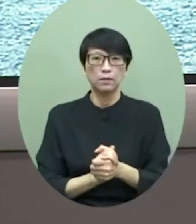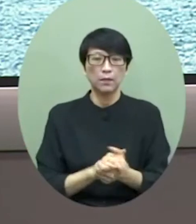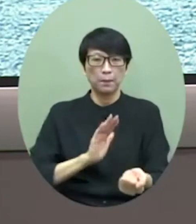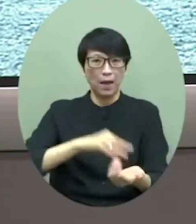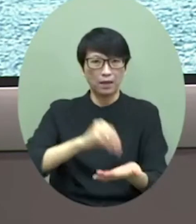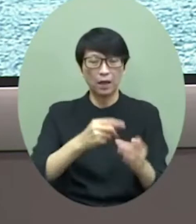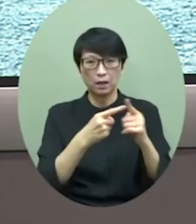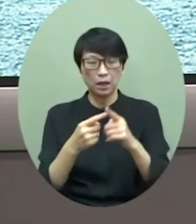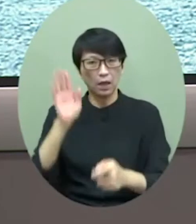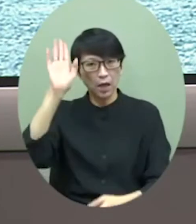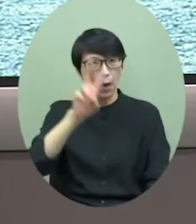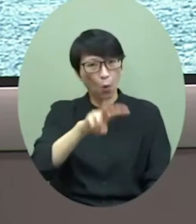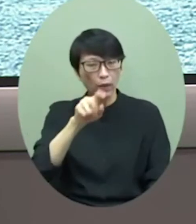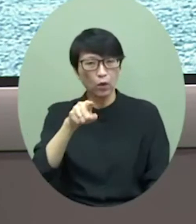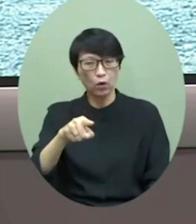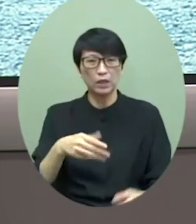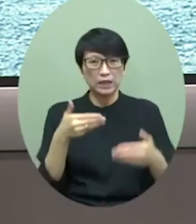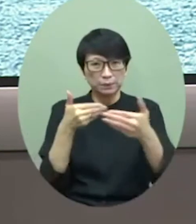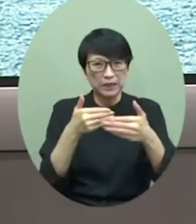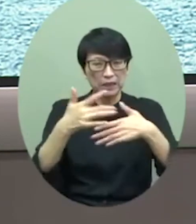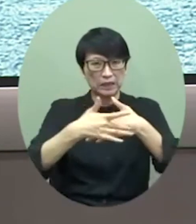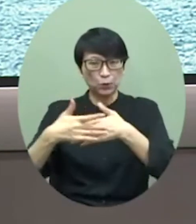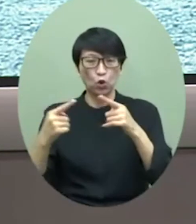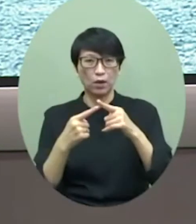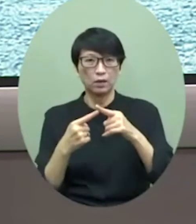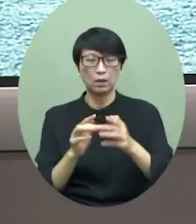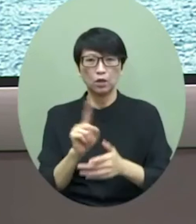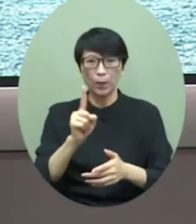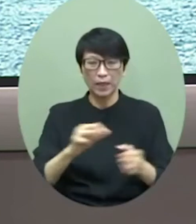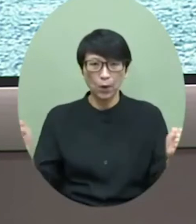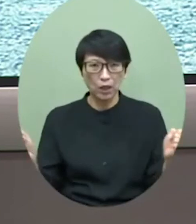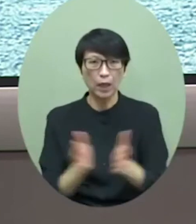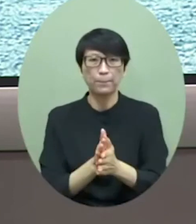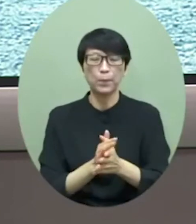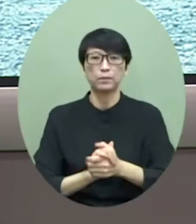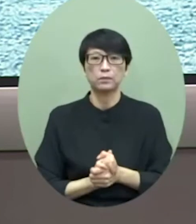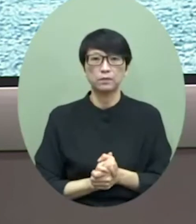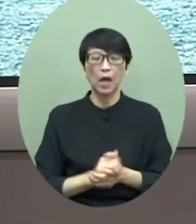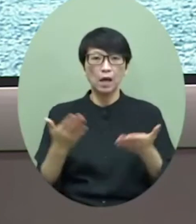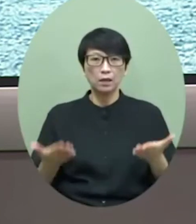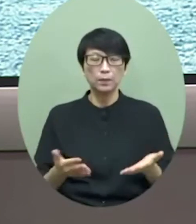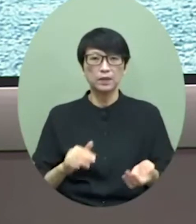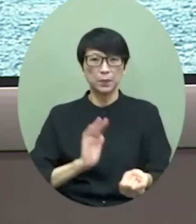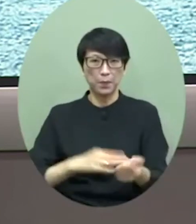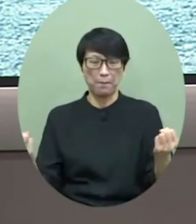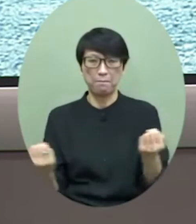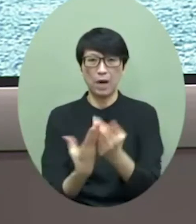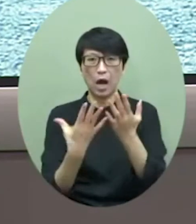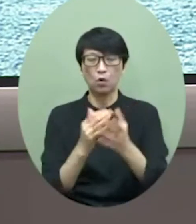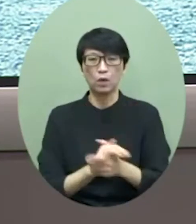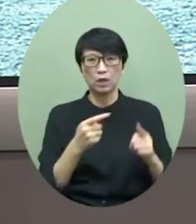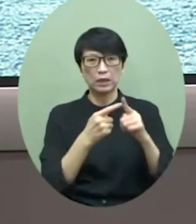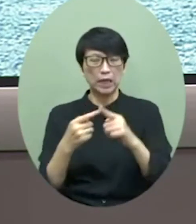still try to do tracing. Hopefully, we could identify the close contacts and also the source of